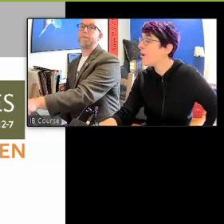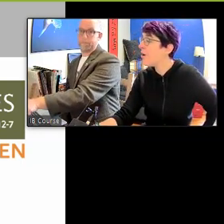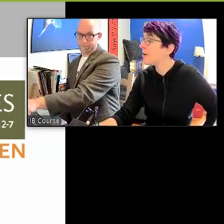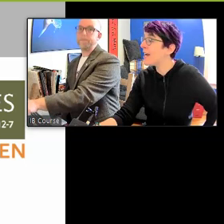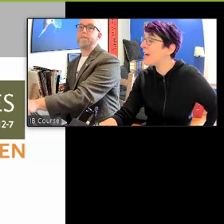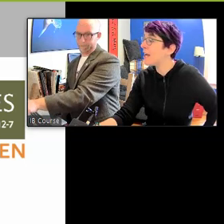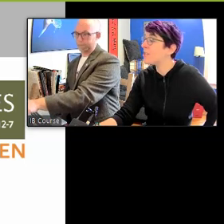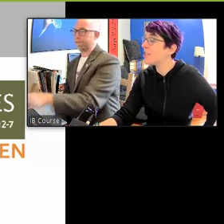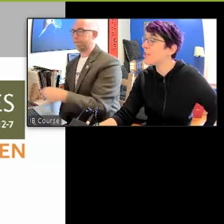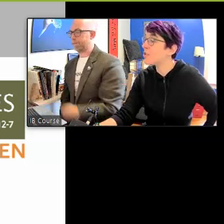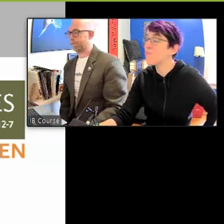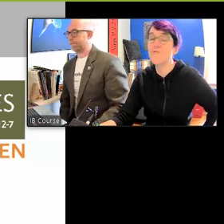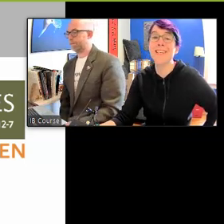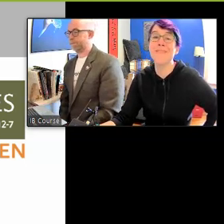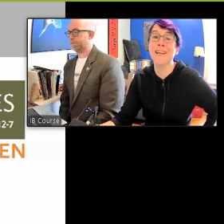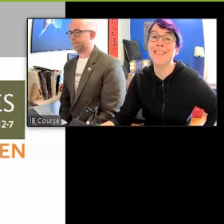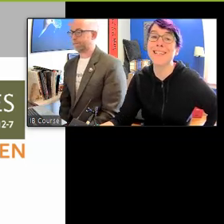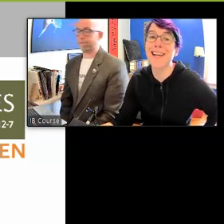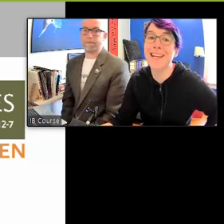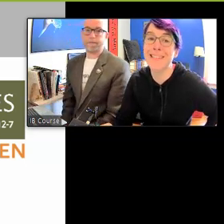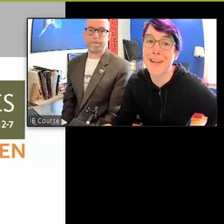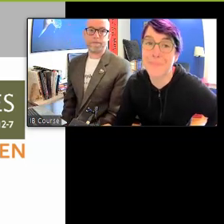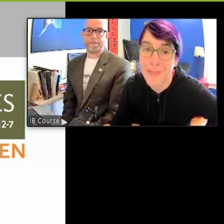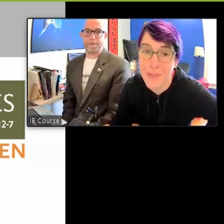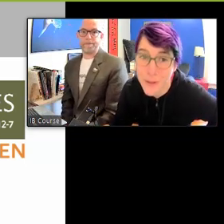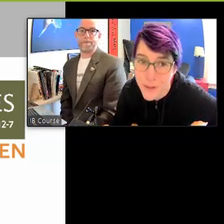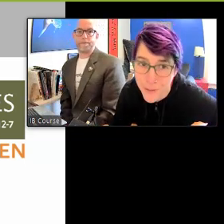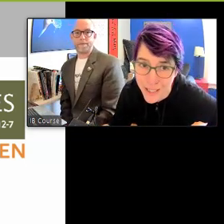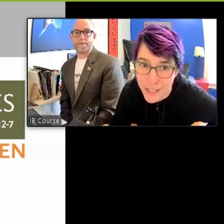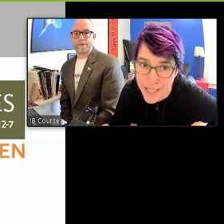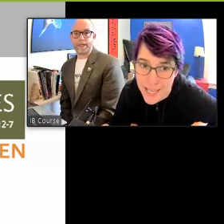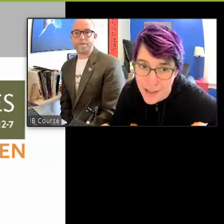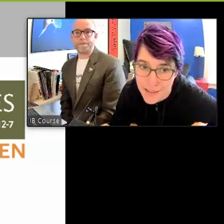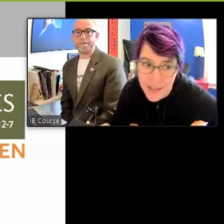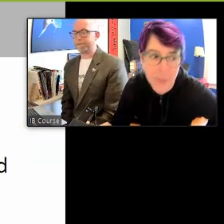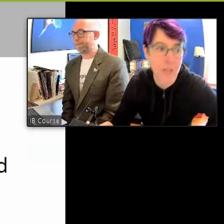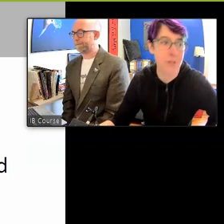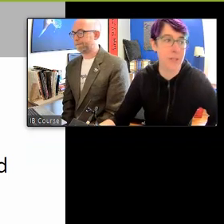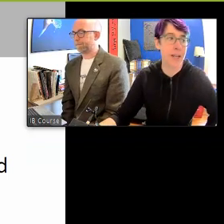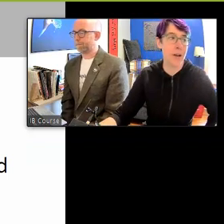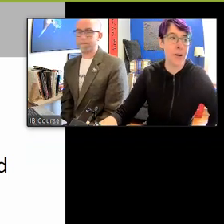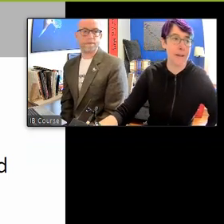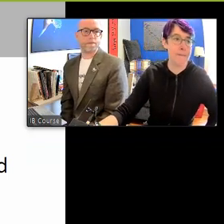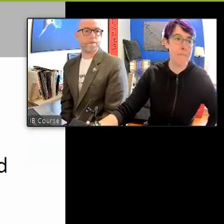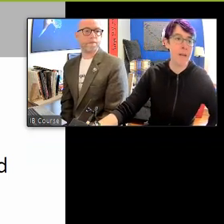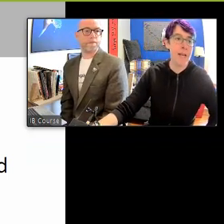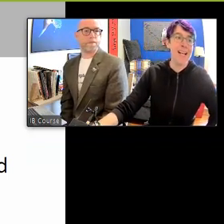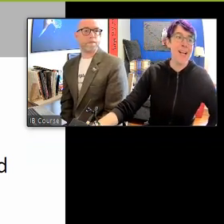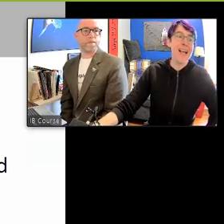Yay! Oh, yeah, climate change could really mess these guys up. Super good. Yes, absolutely. Okay.